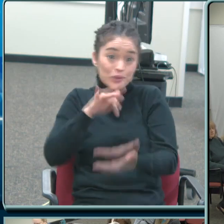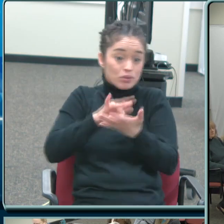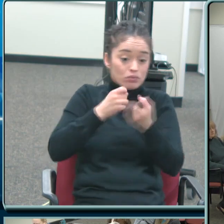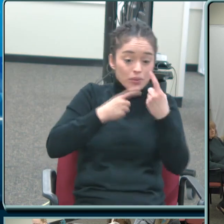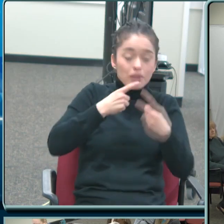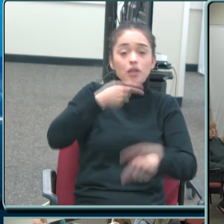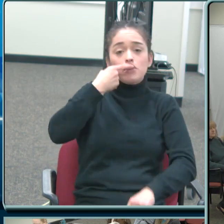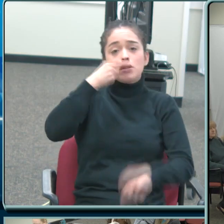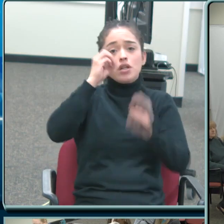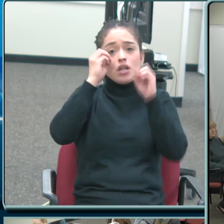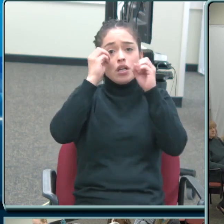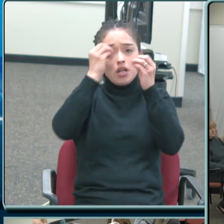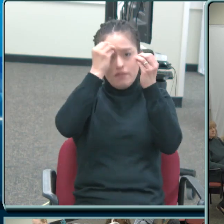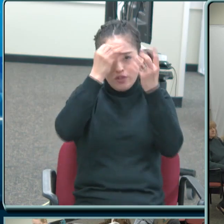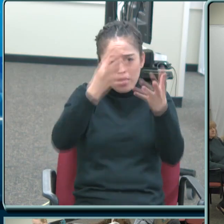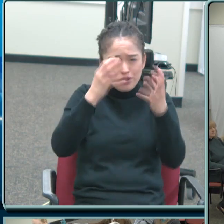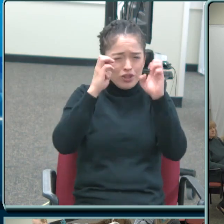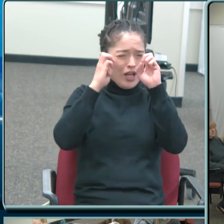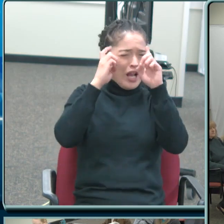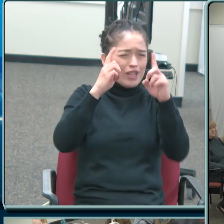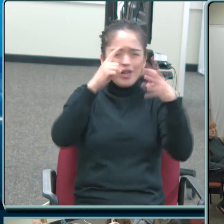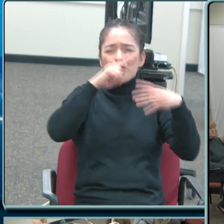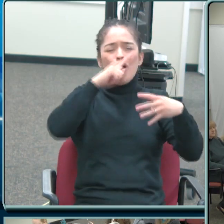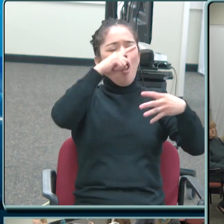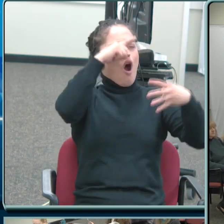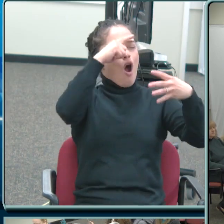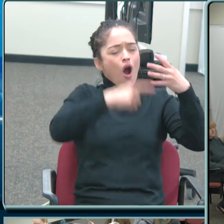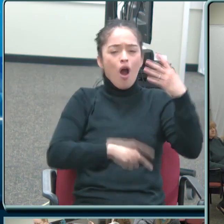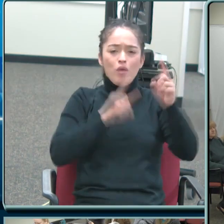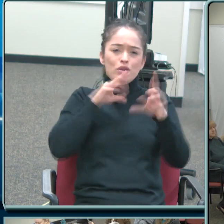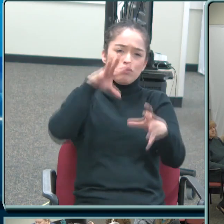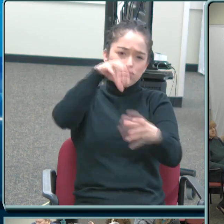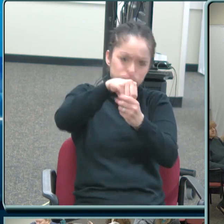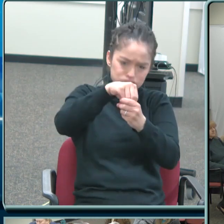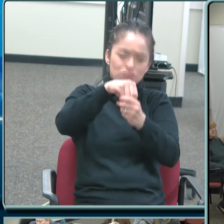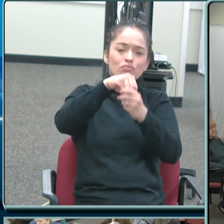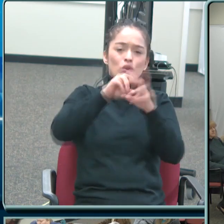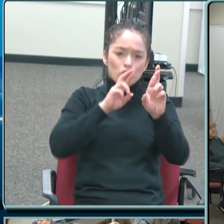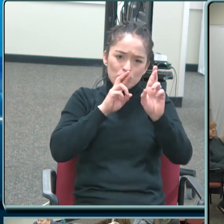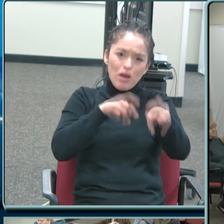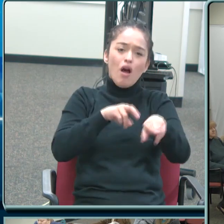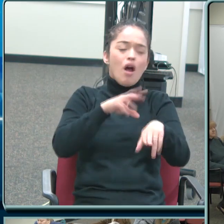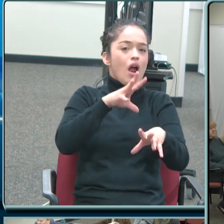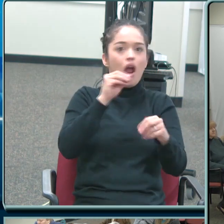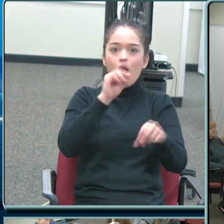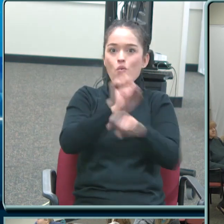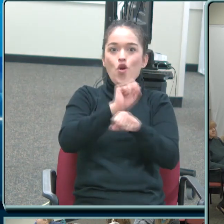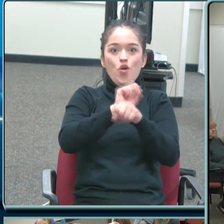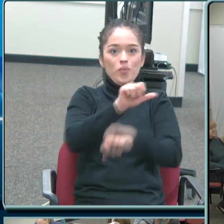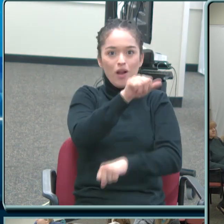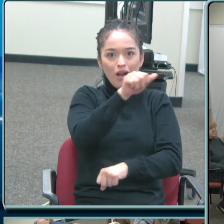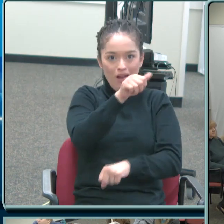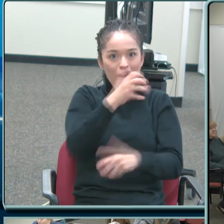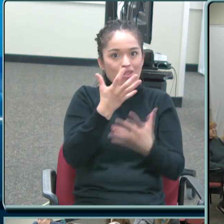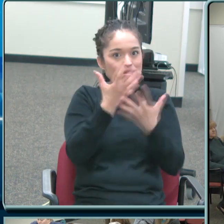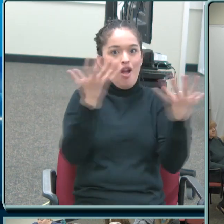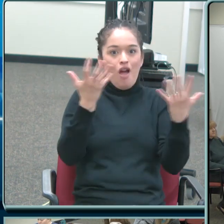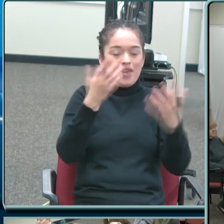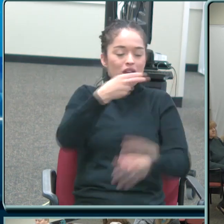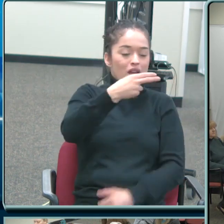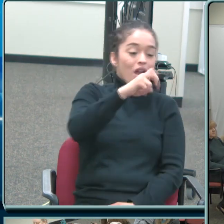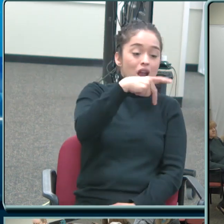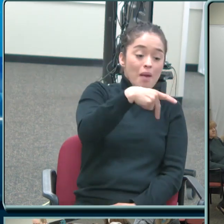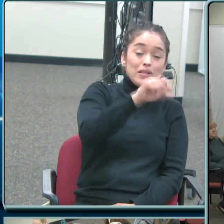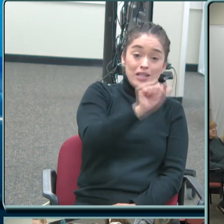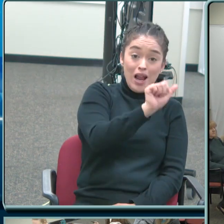information and education. All of these things are part of this response, and working with lots of different partners. So hepatitis A